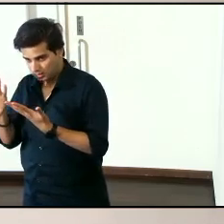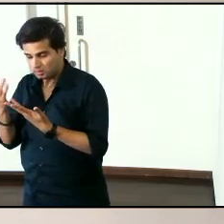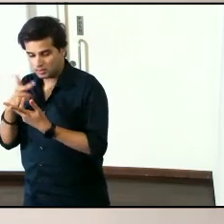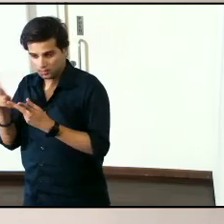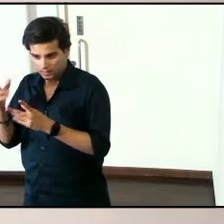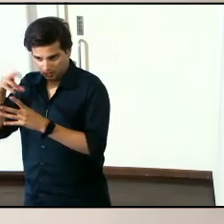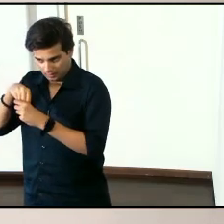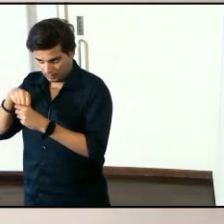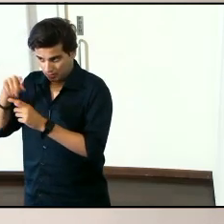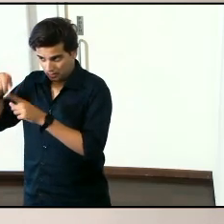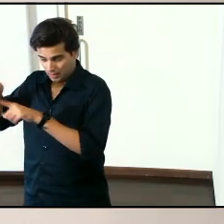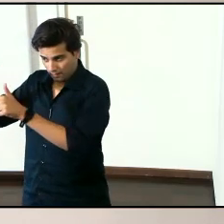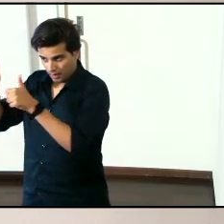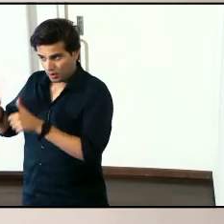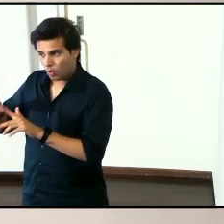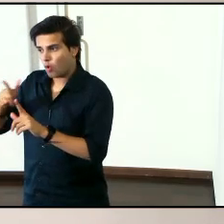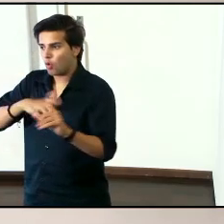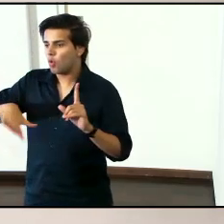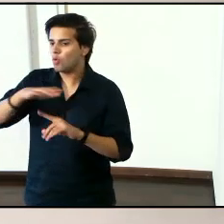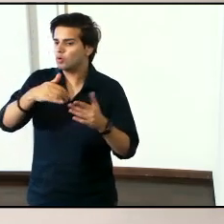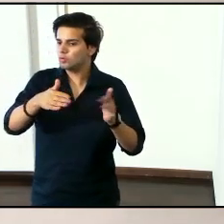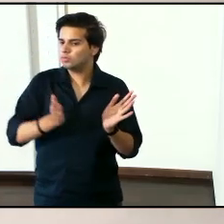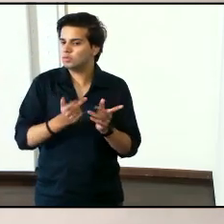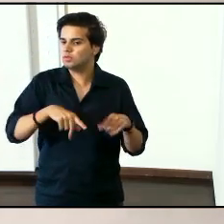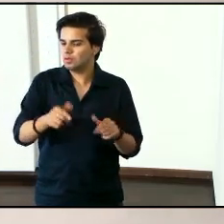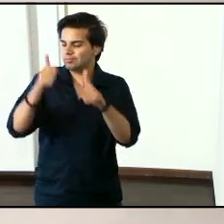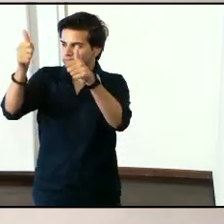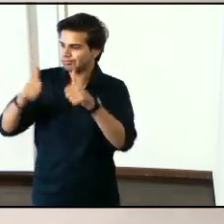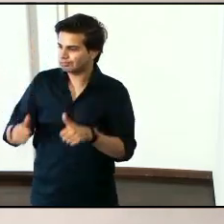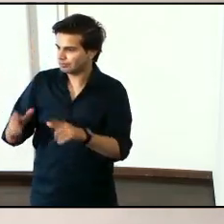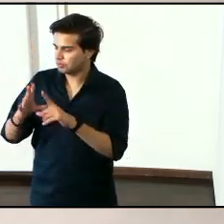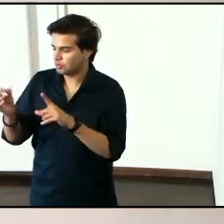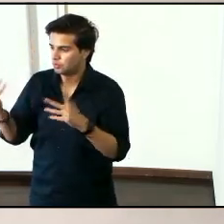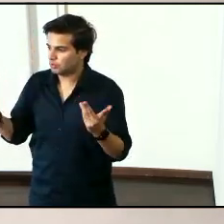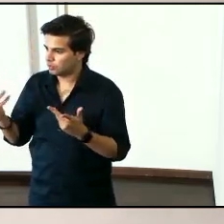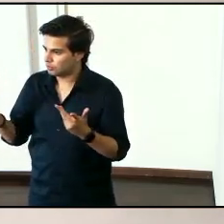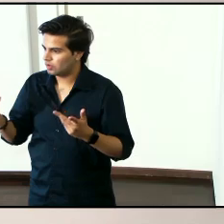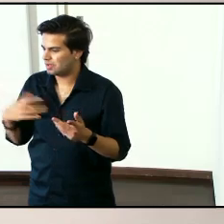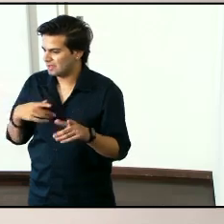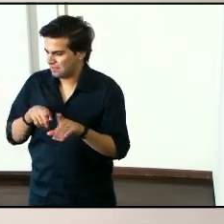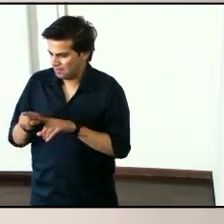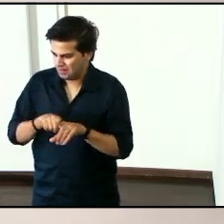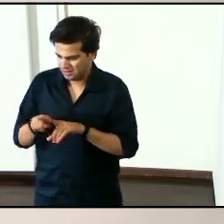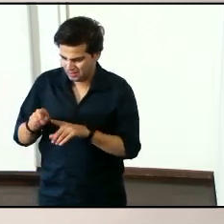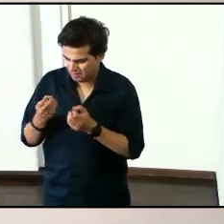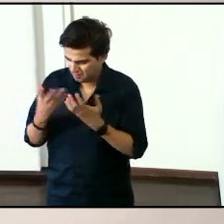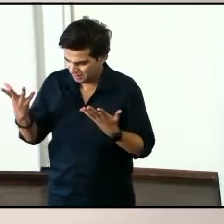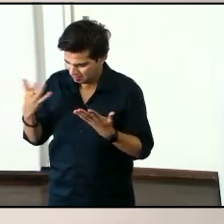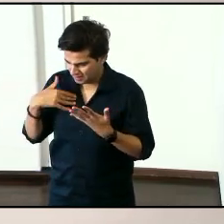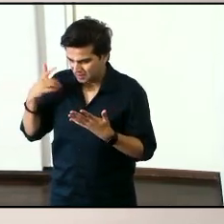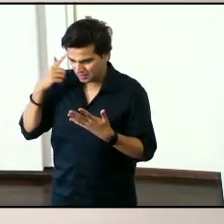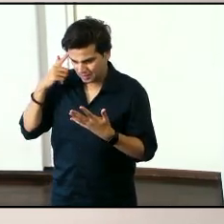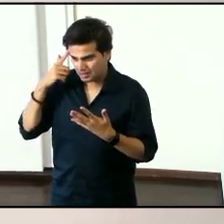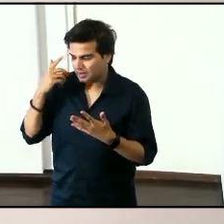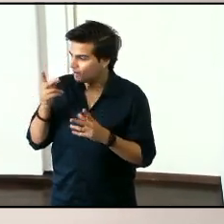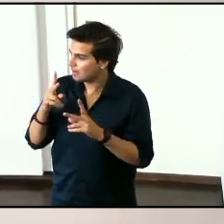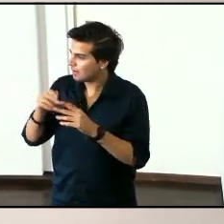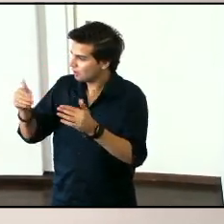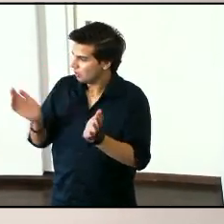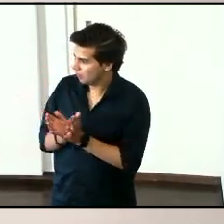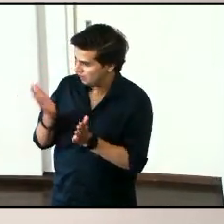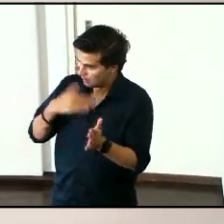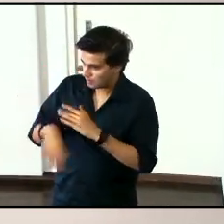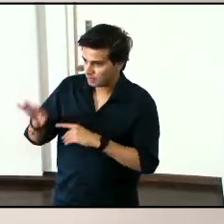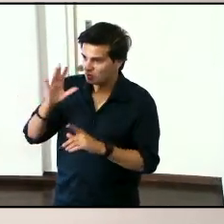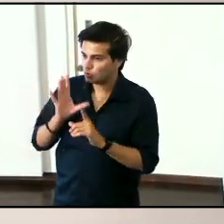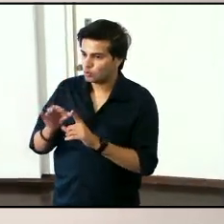their areas, or local community groups put up in their areas as a way to, let's say, they say this is Ganesh stuff, and then there is a community in that area that